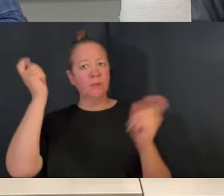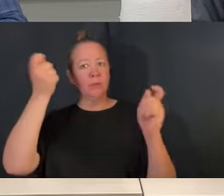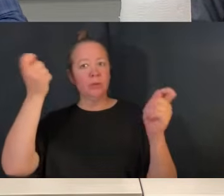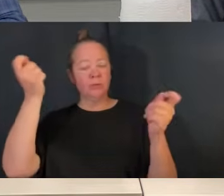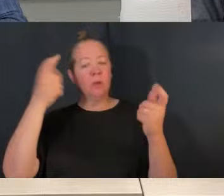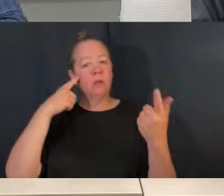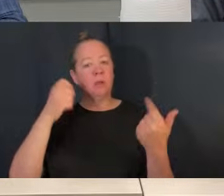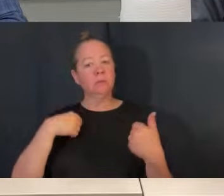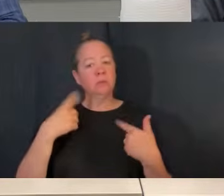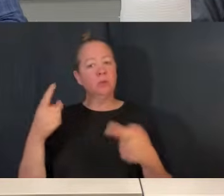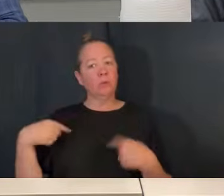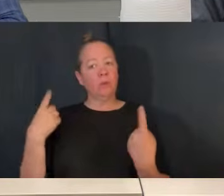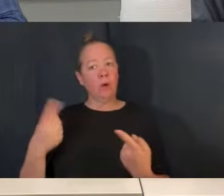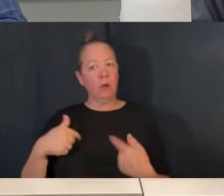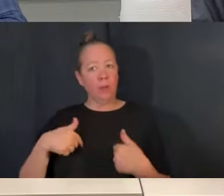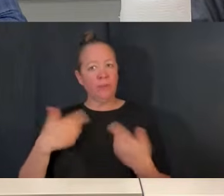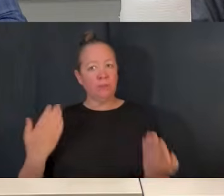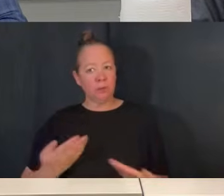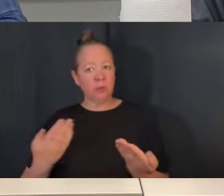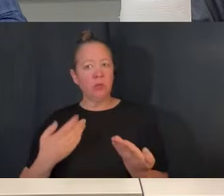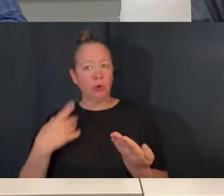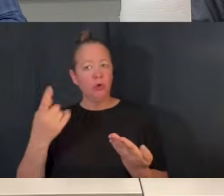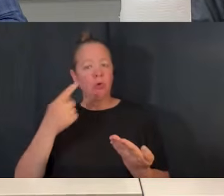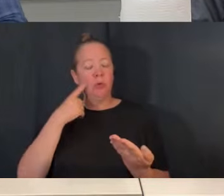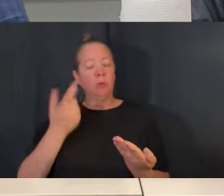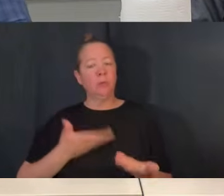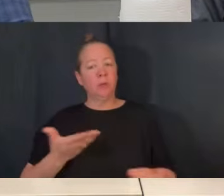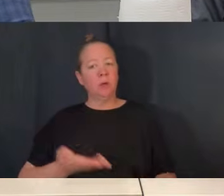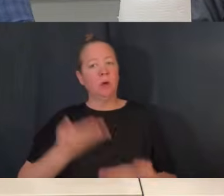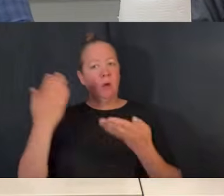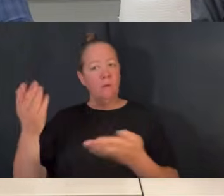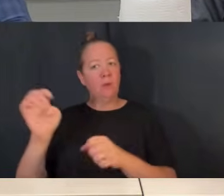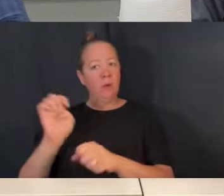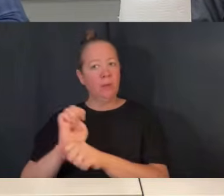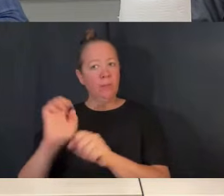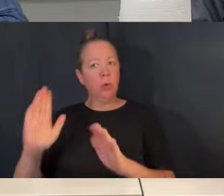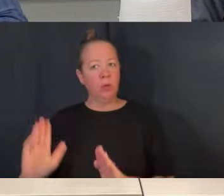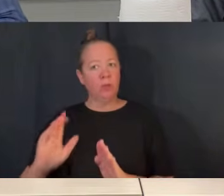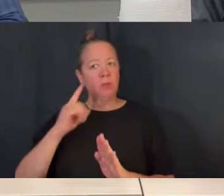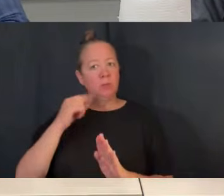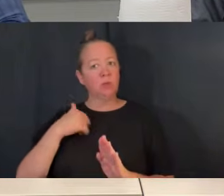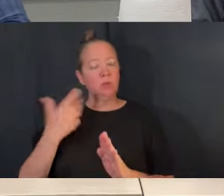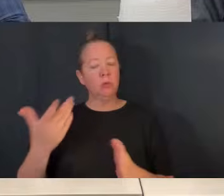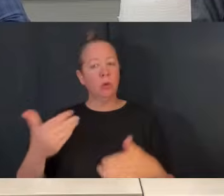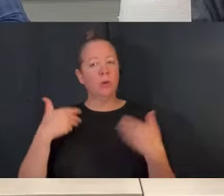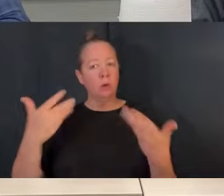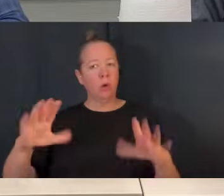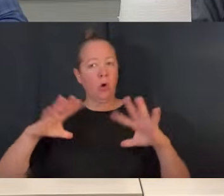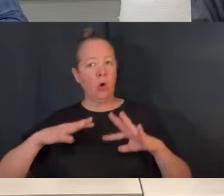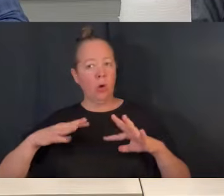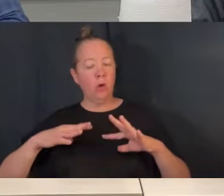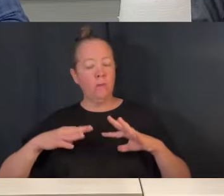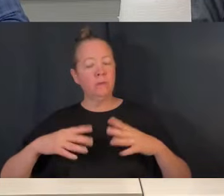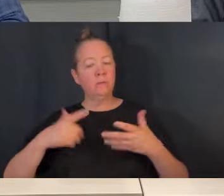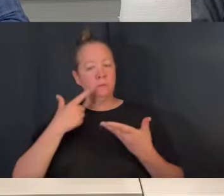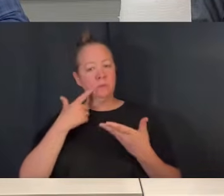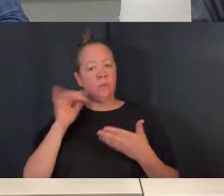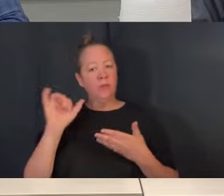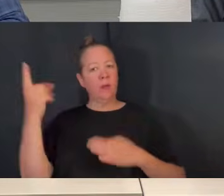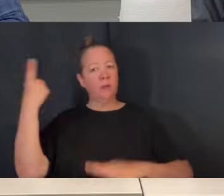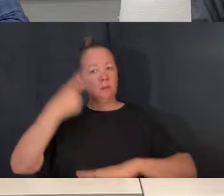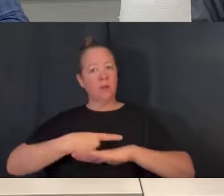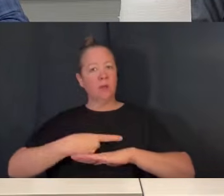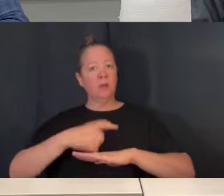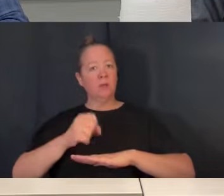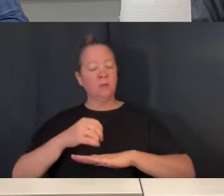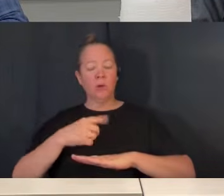to celebrate. So I do concur with Ms. Joyce Jones' statement of it being a